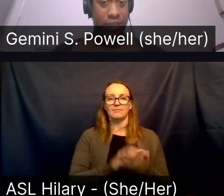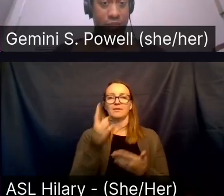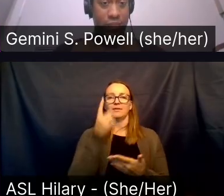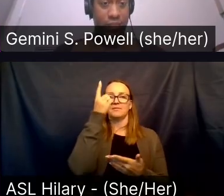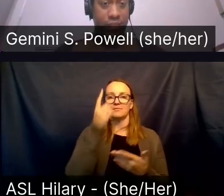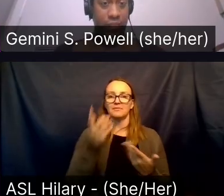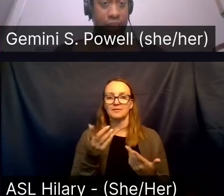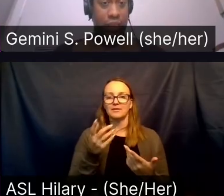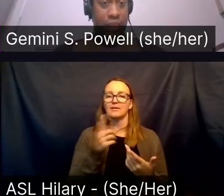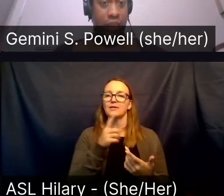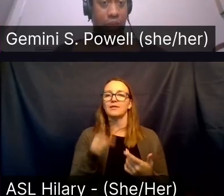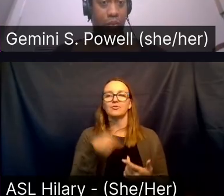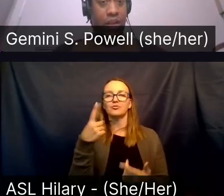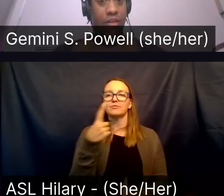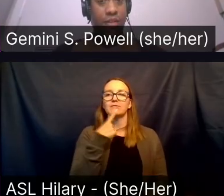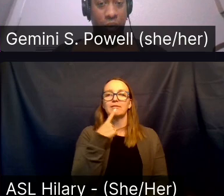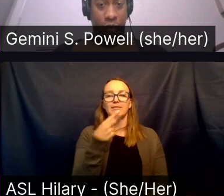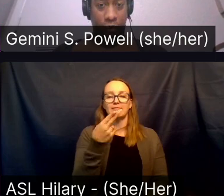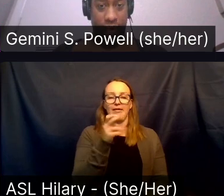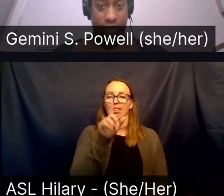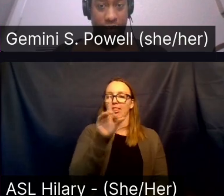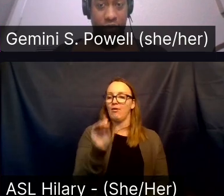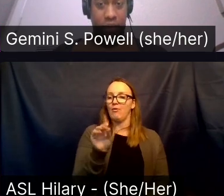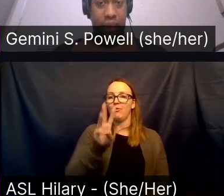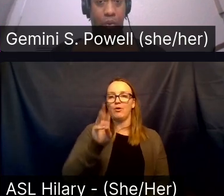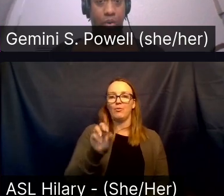on a page? We need a few